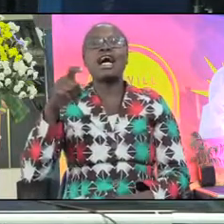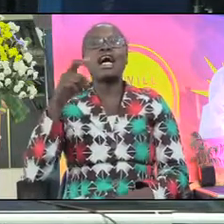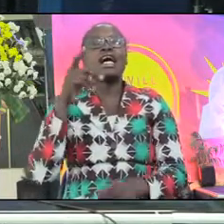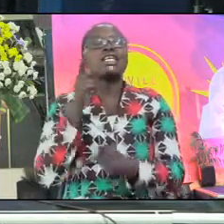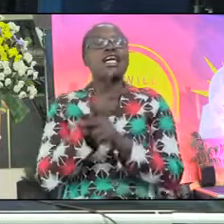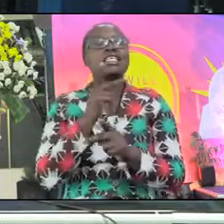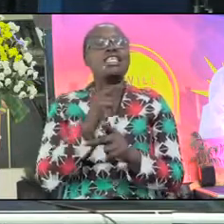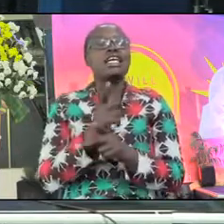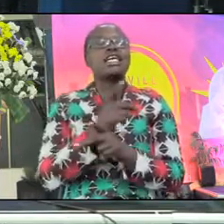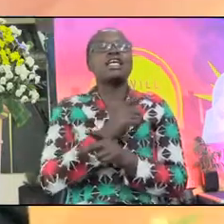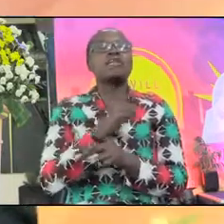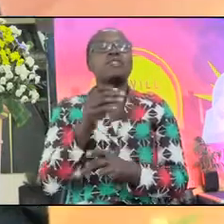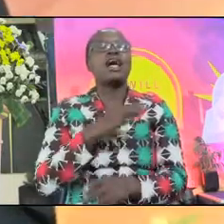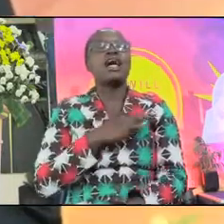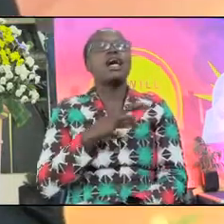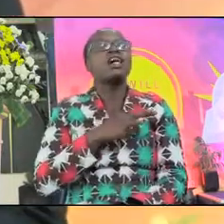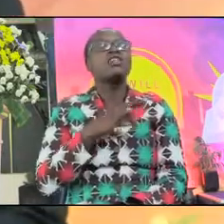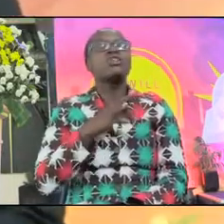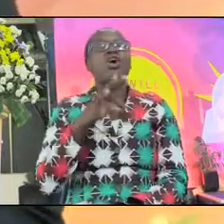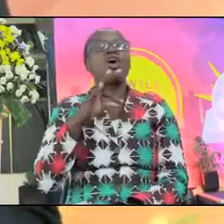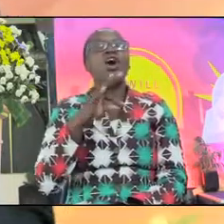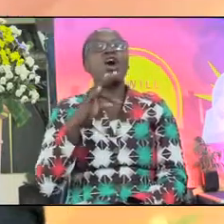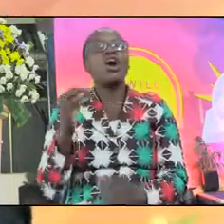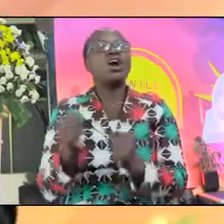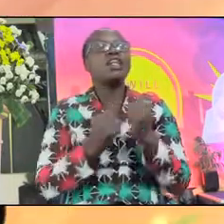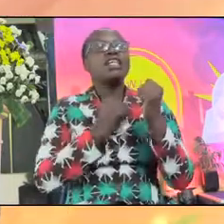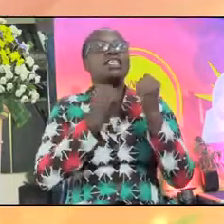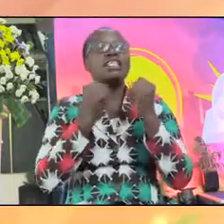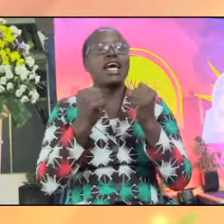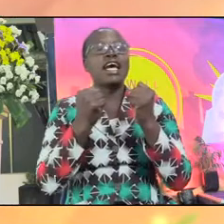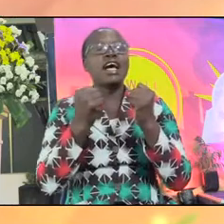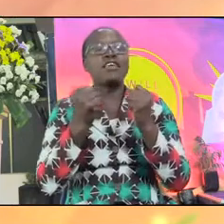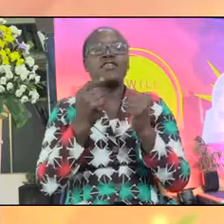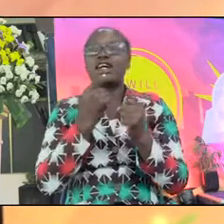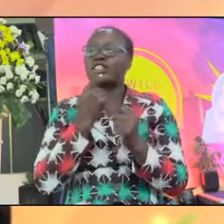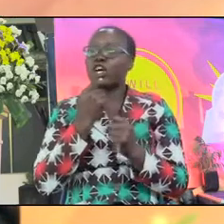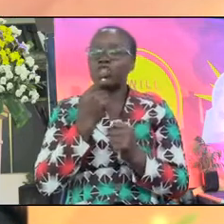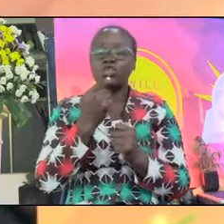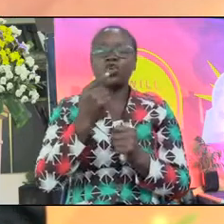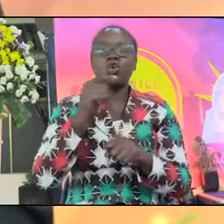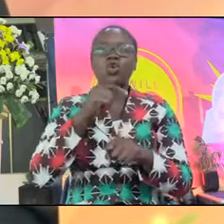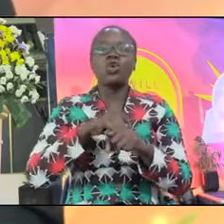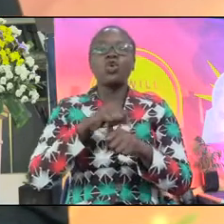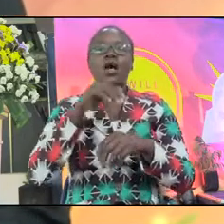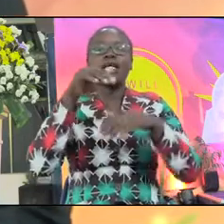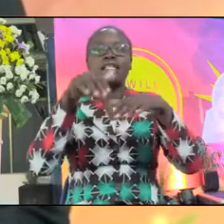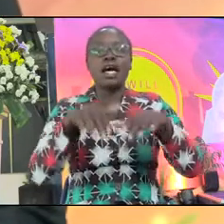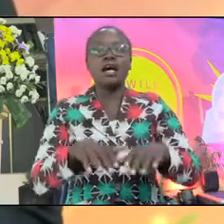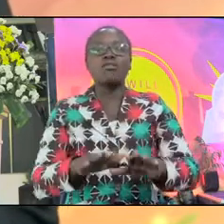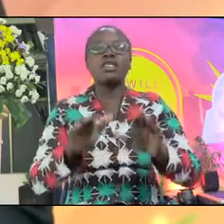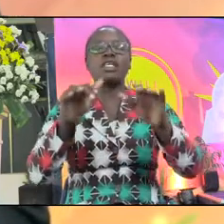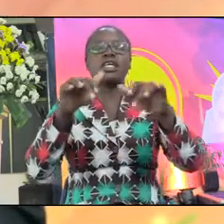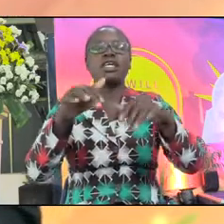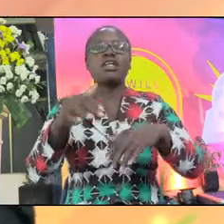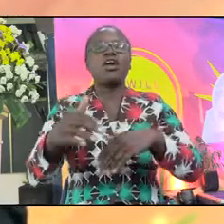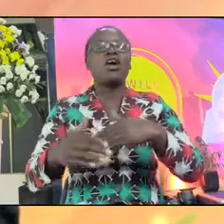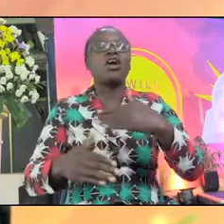an anchor that keeps us so, oh yes, steadfast and sure. While